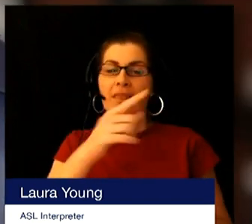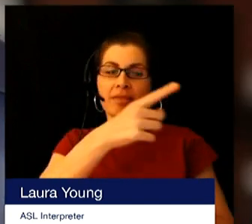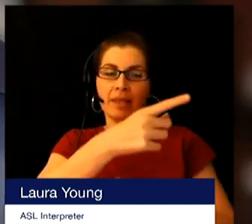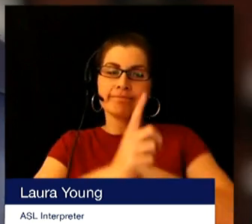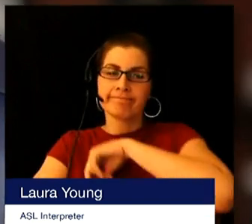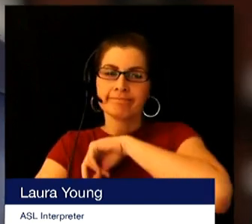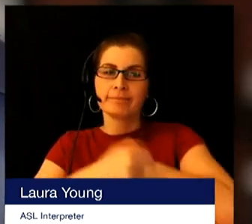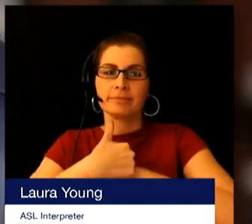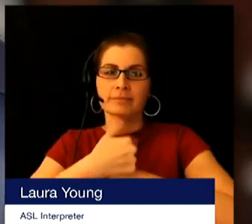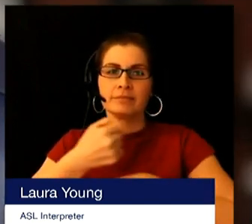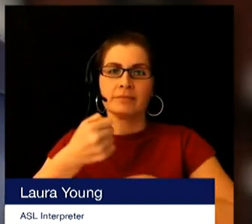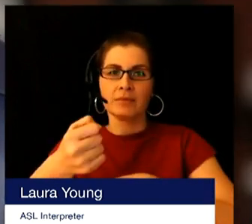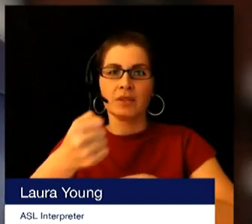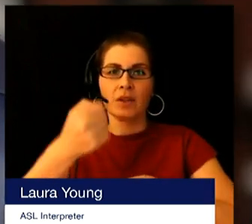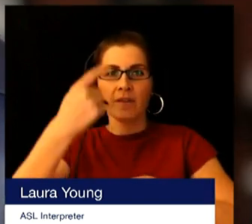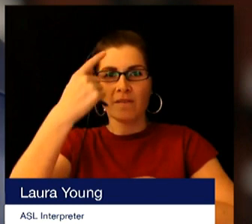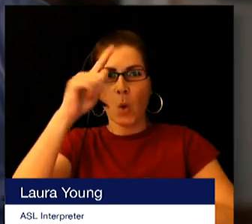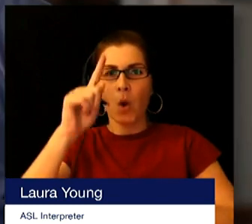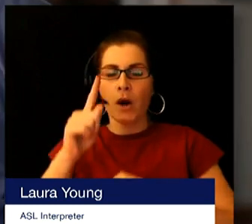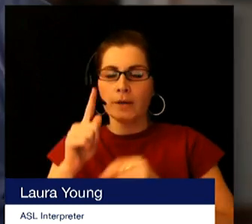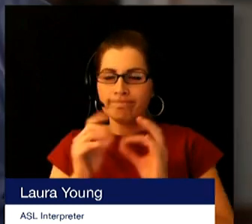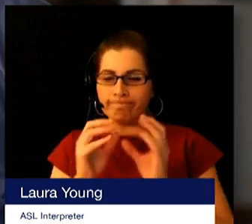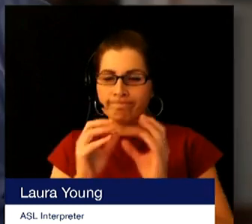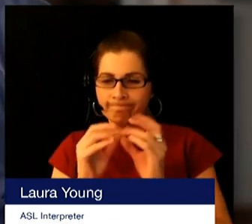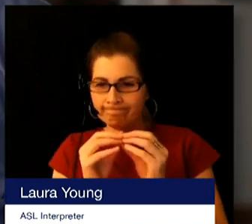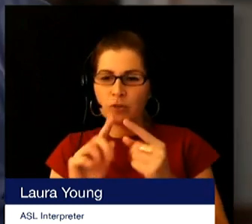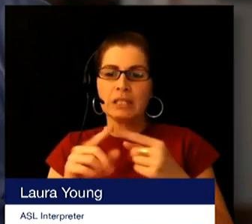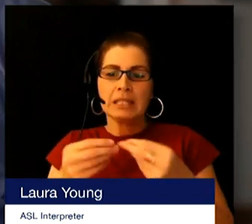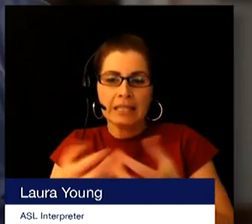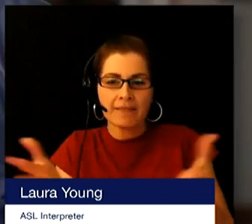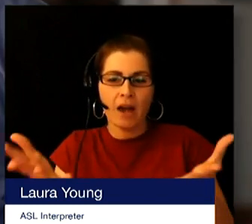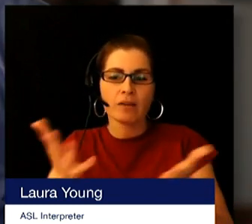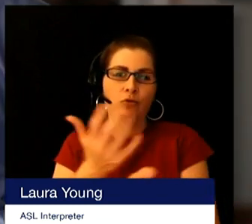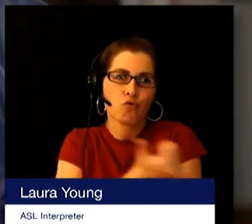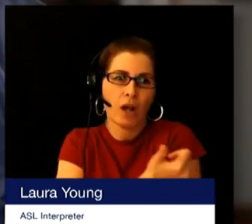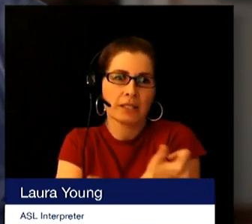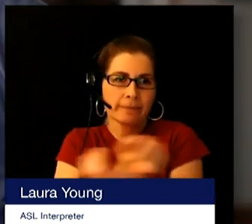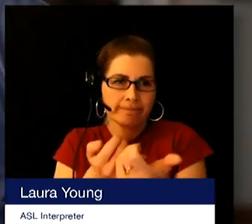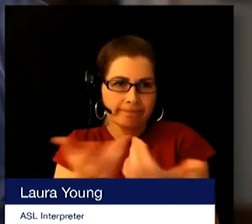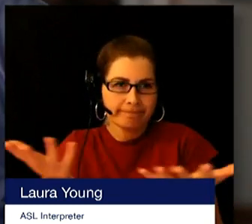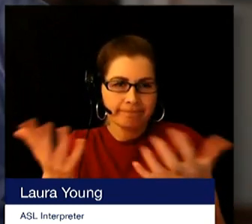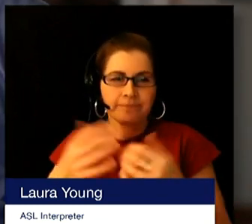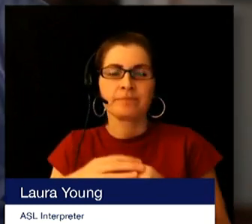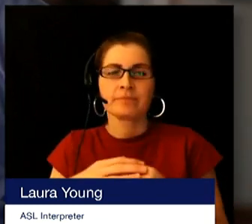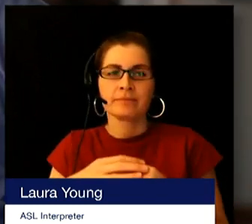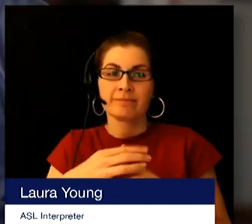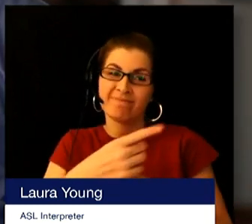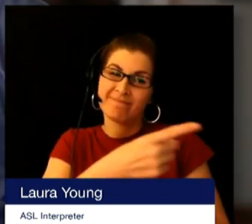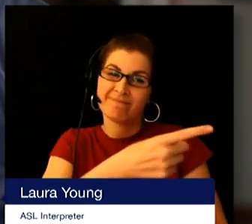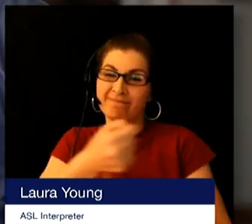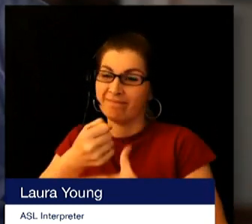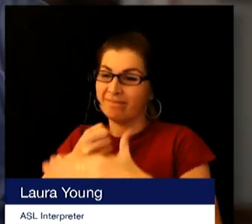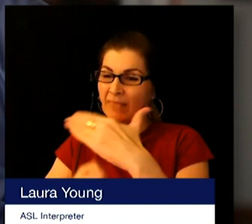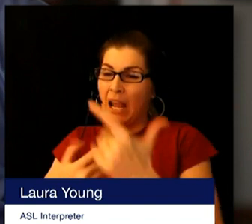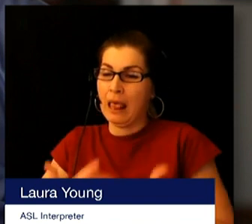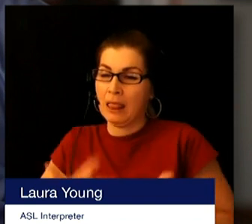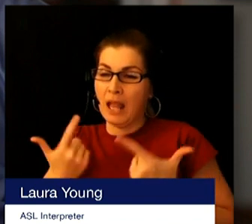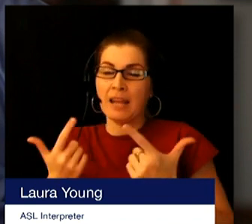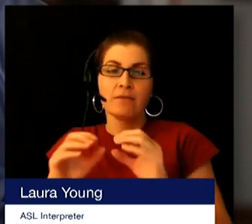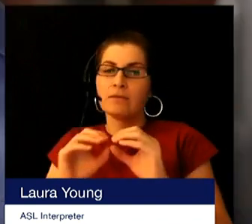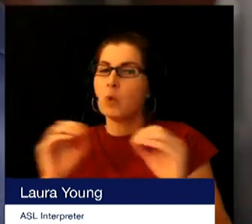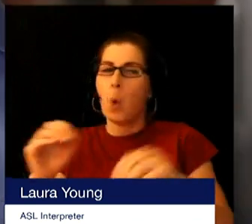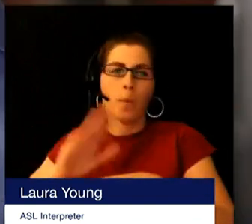to distribute controlled substances, and I was sentenced to life without parole plus 320